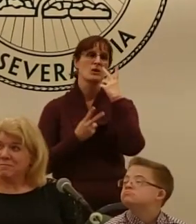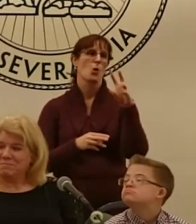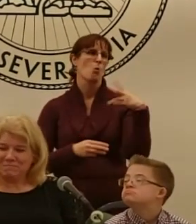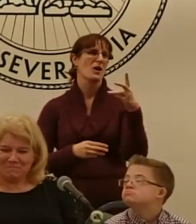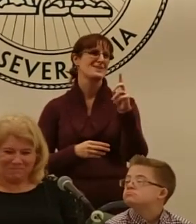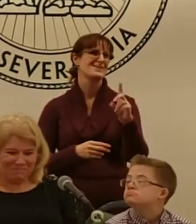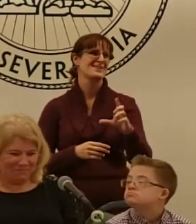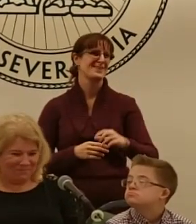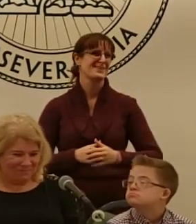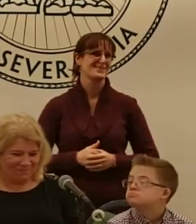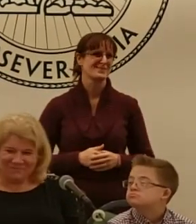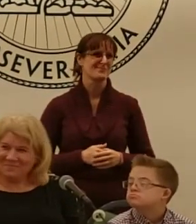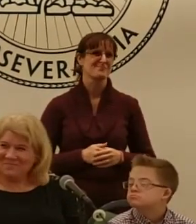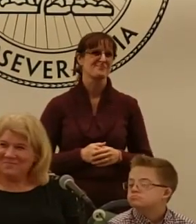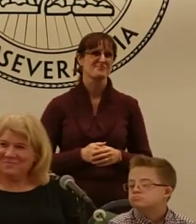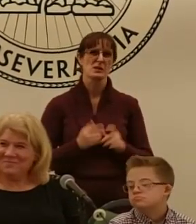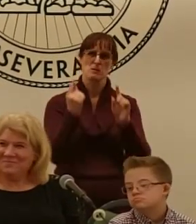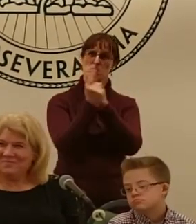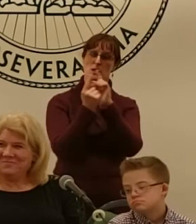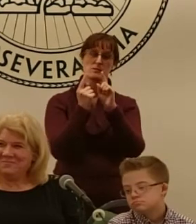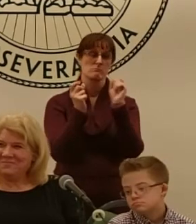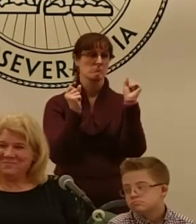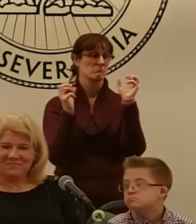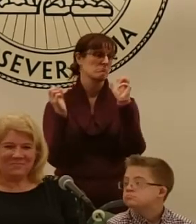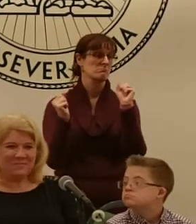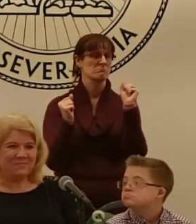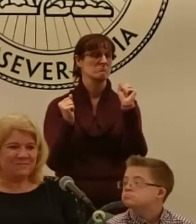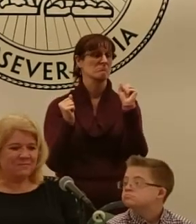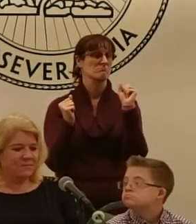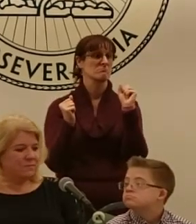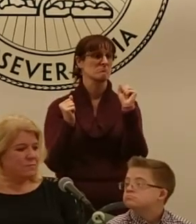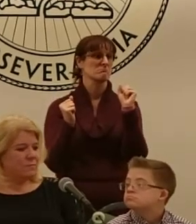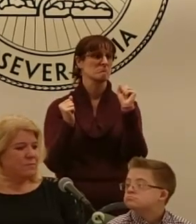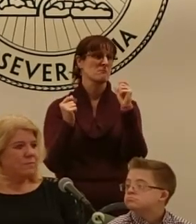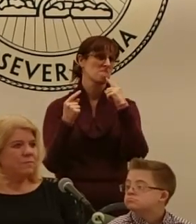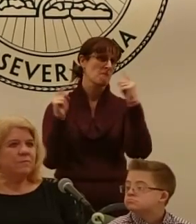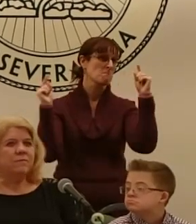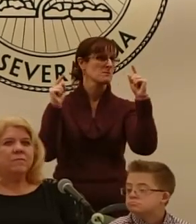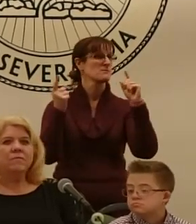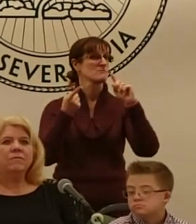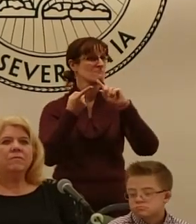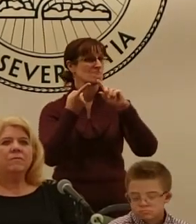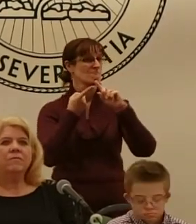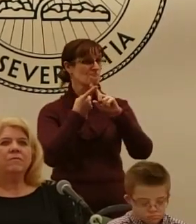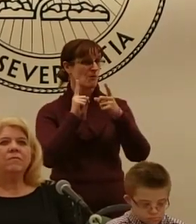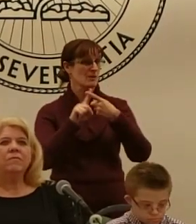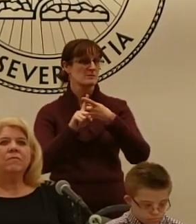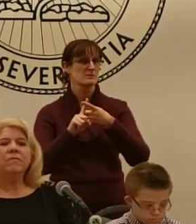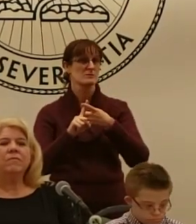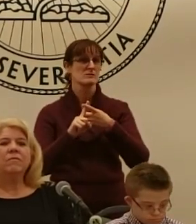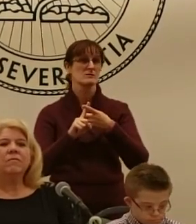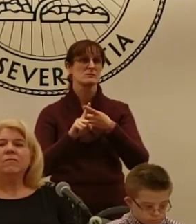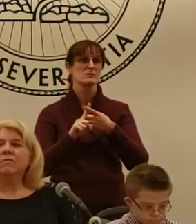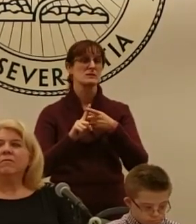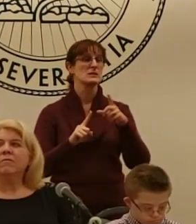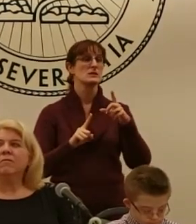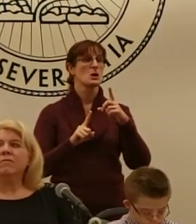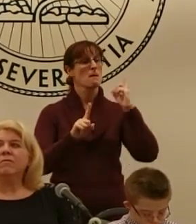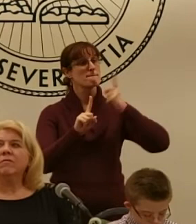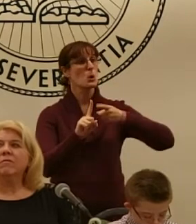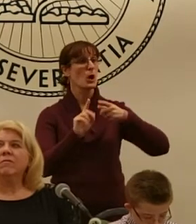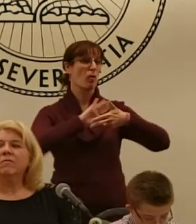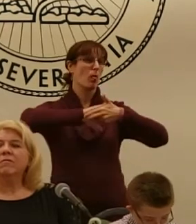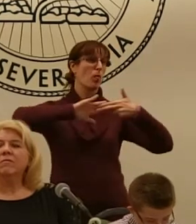head of Capitol Hill. Made some big friends. But they're giving back. It isn't just about their disability, right? They're talking